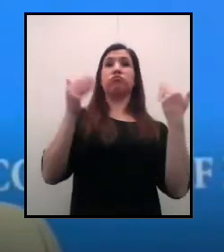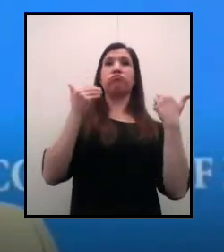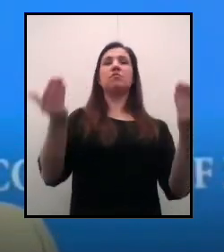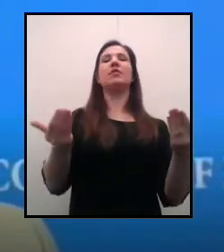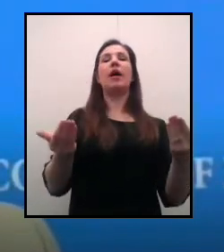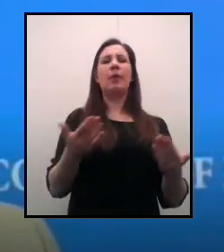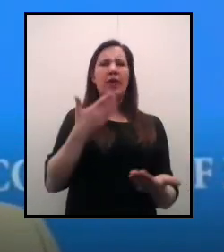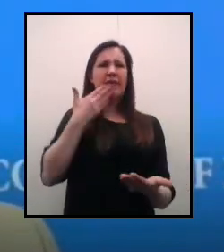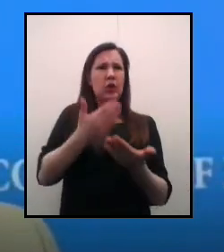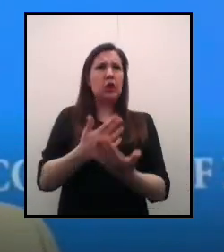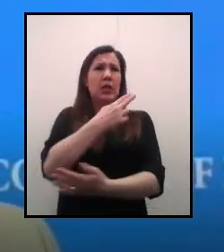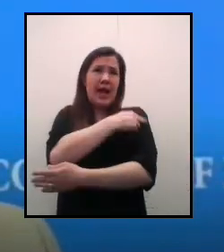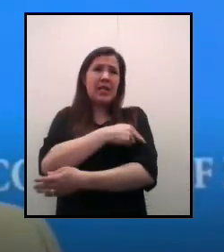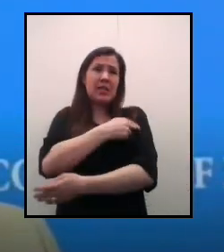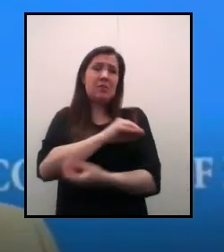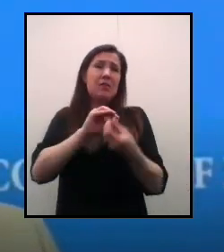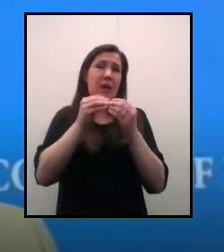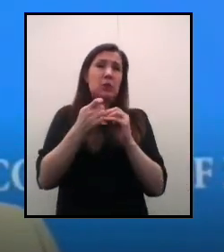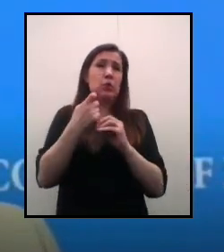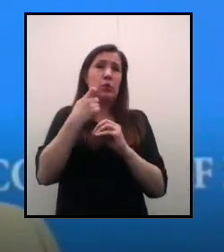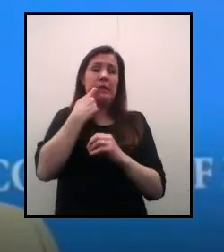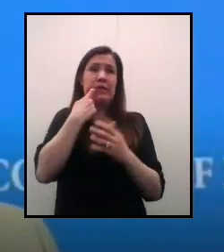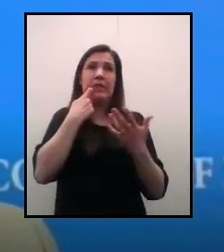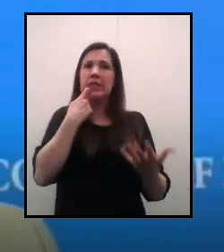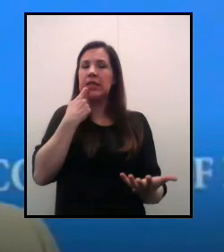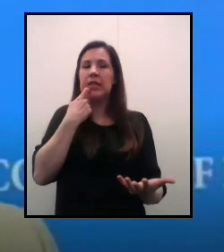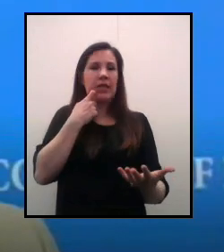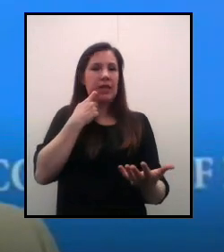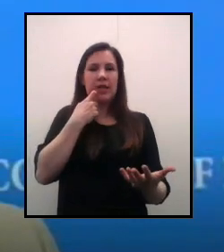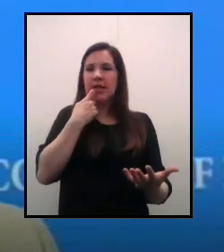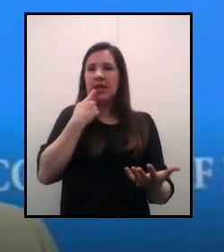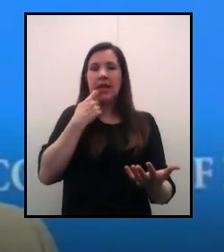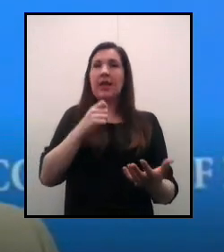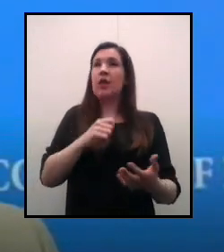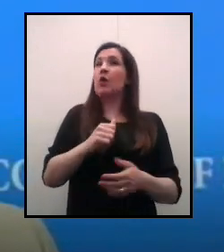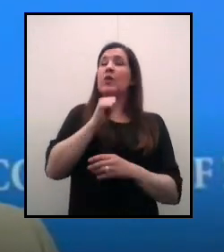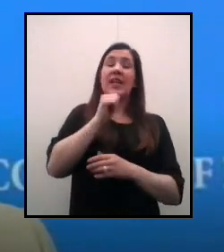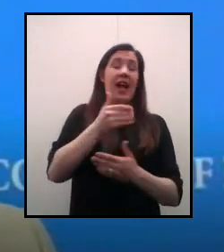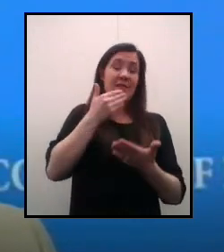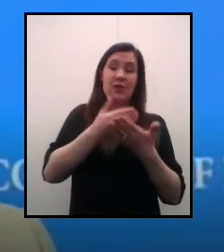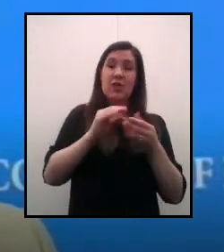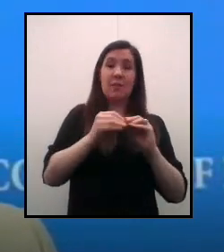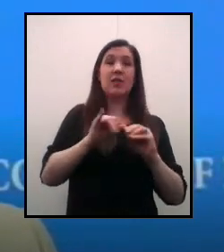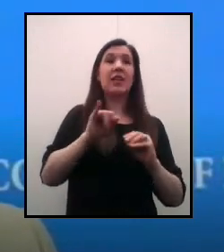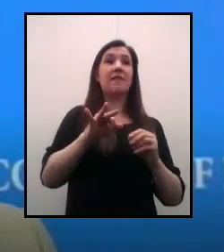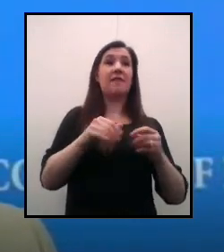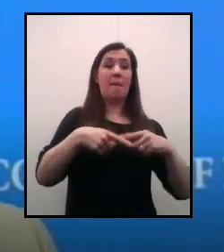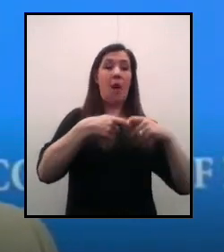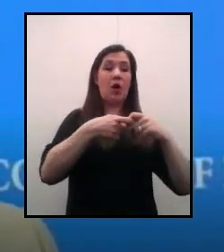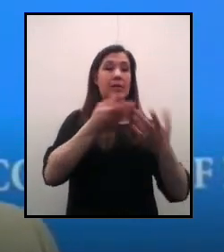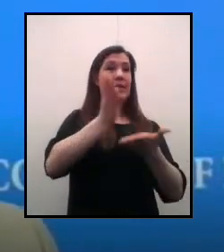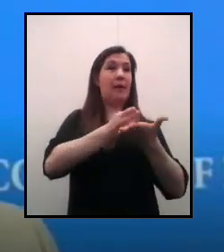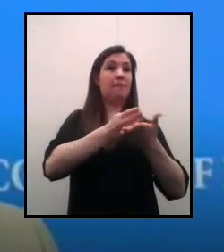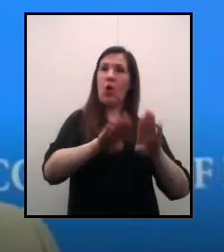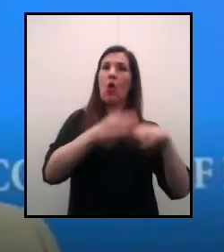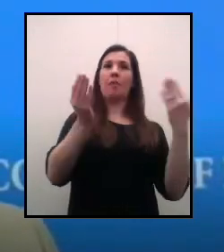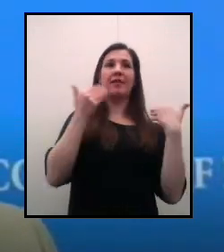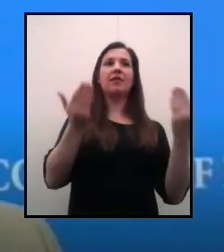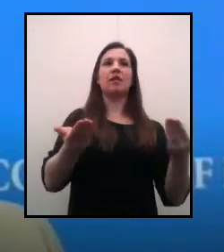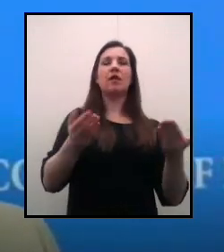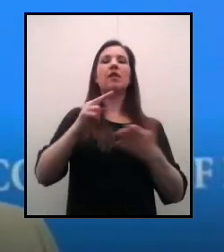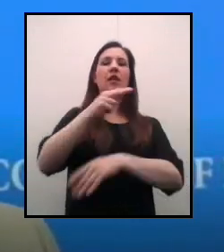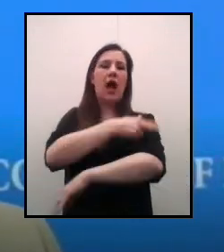had good hospitalization numbers recently. We would not have good hospitalization numbers if there was a full lifting of the pause orders. We'd see